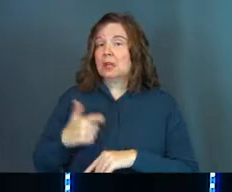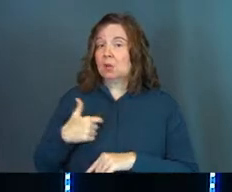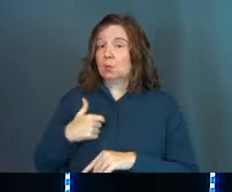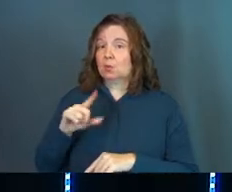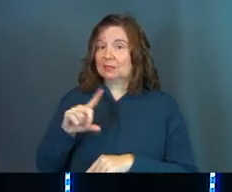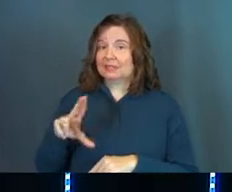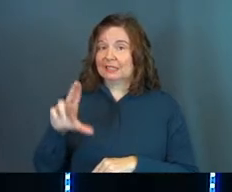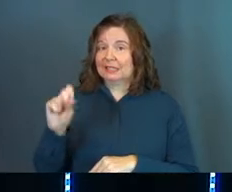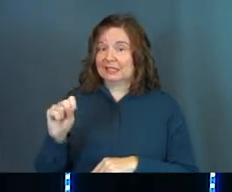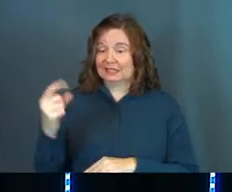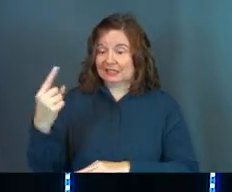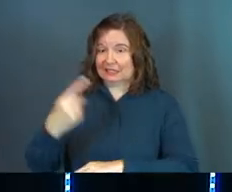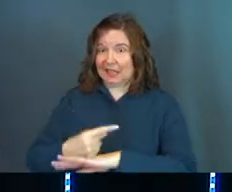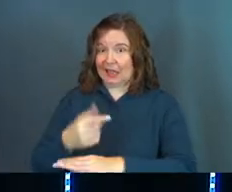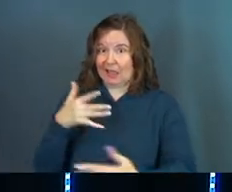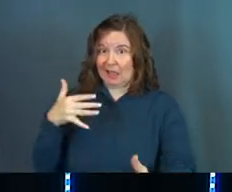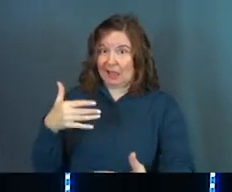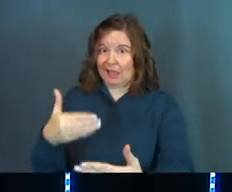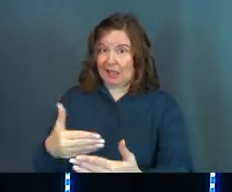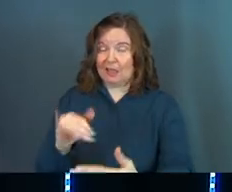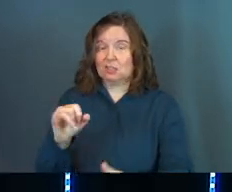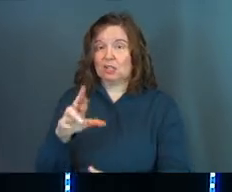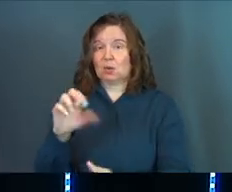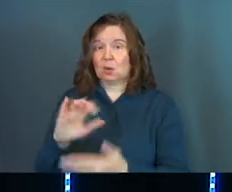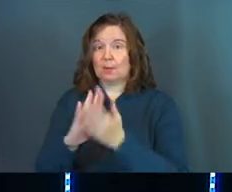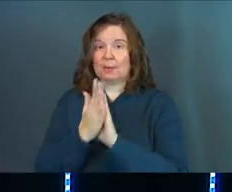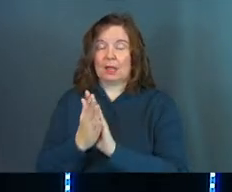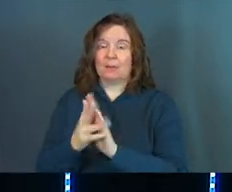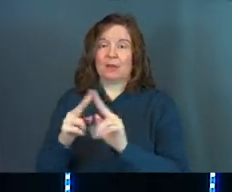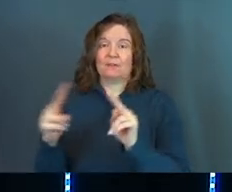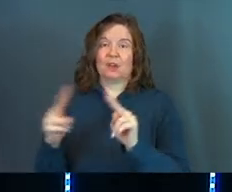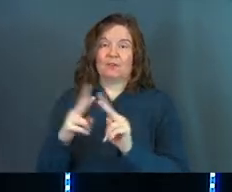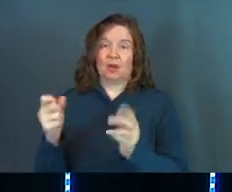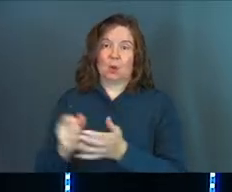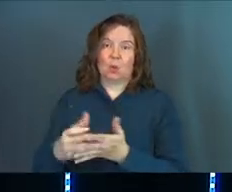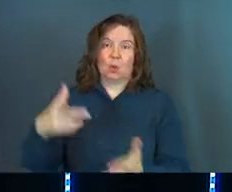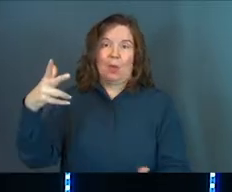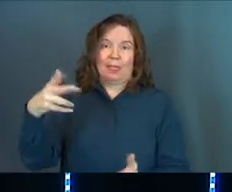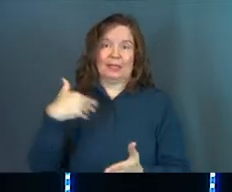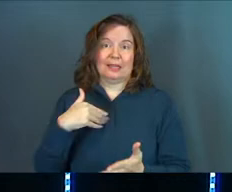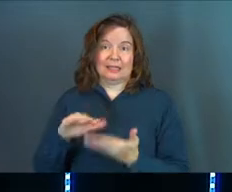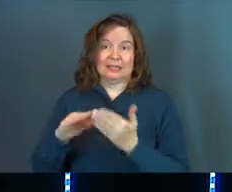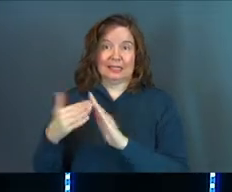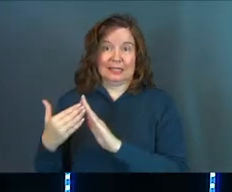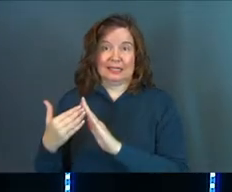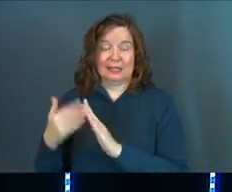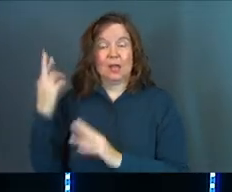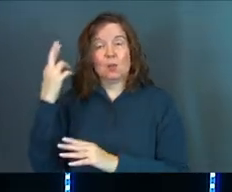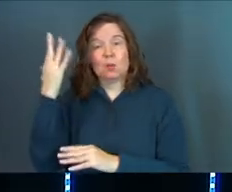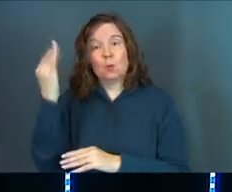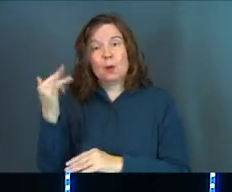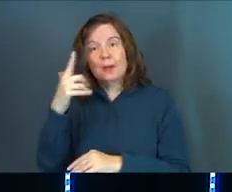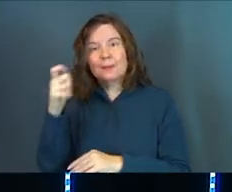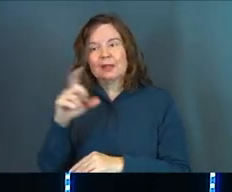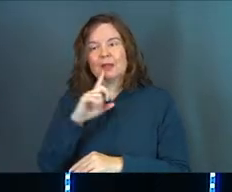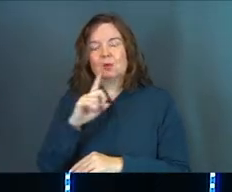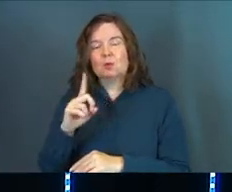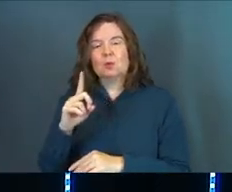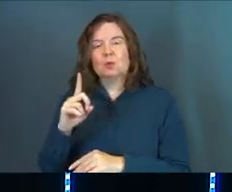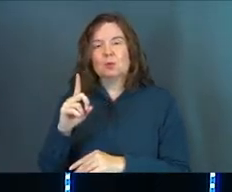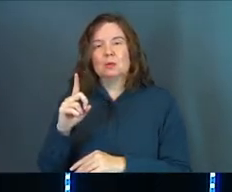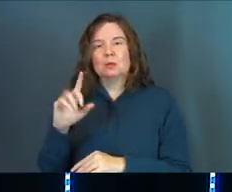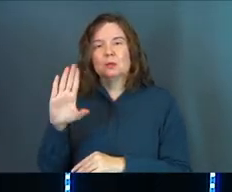to Zacchaeus's day, Jericho had become a very, very wealthy city. And the reason was because